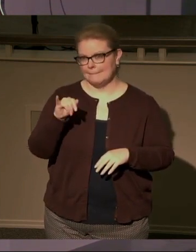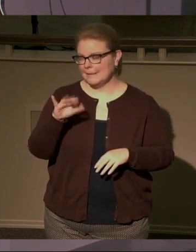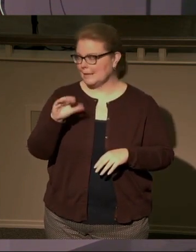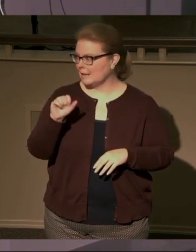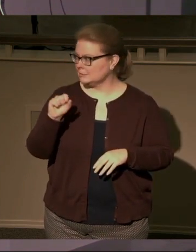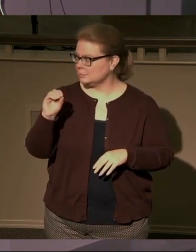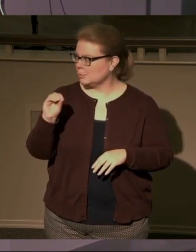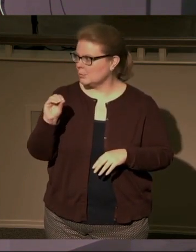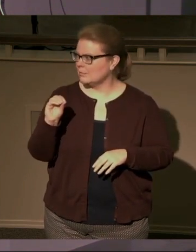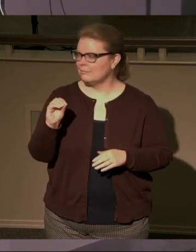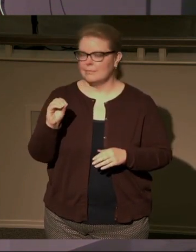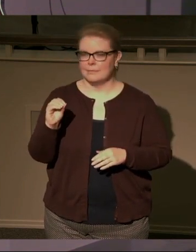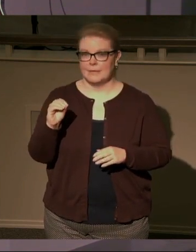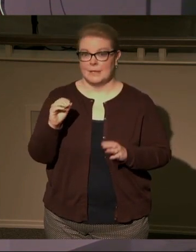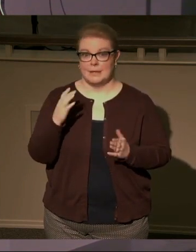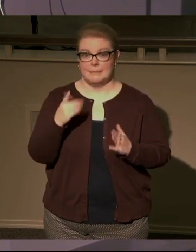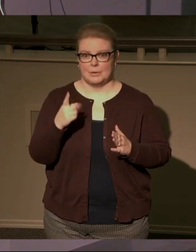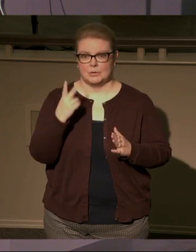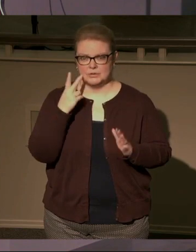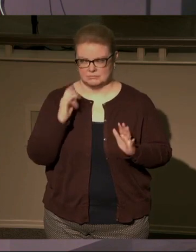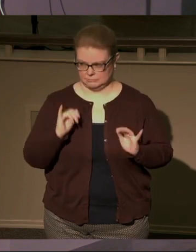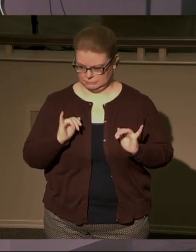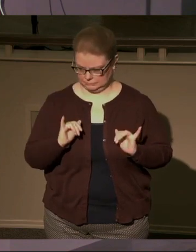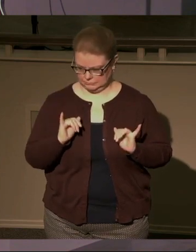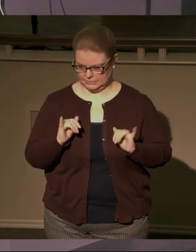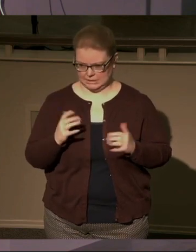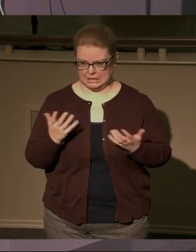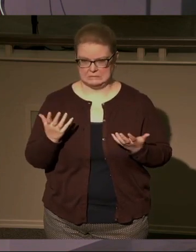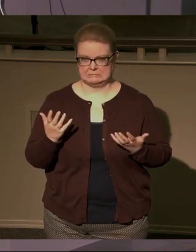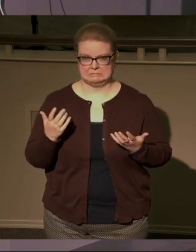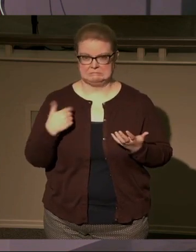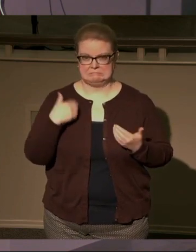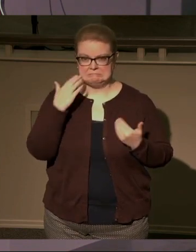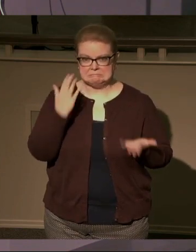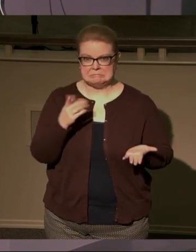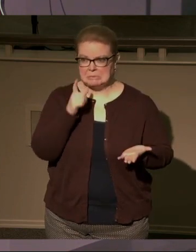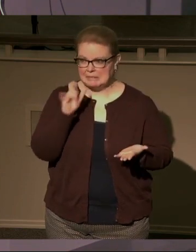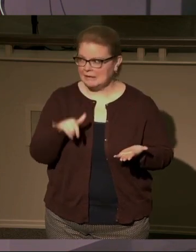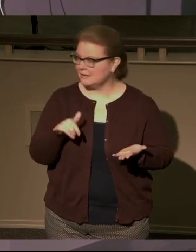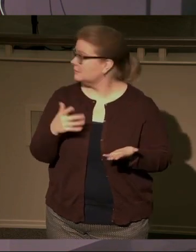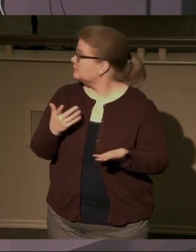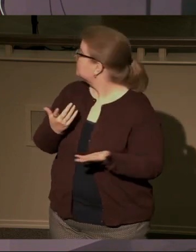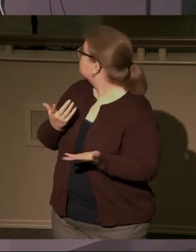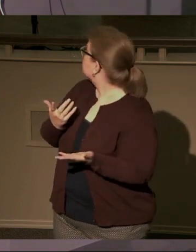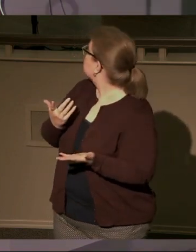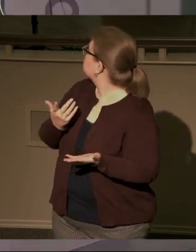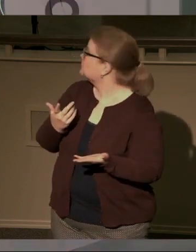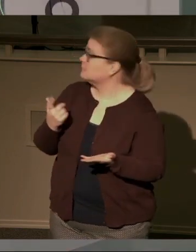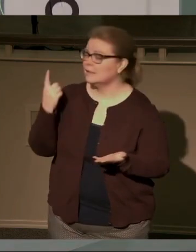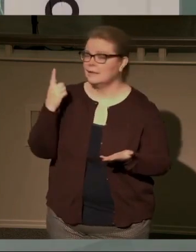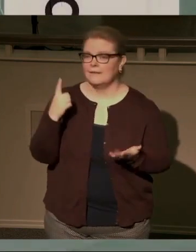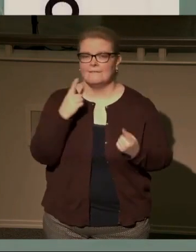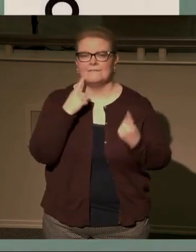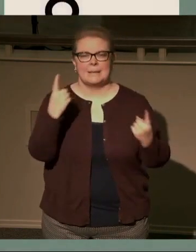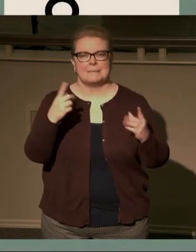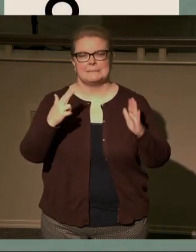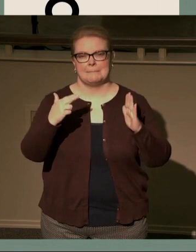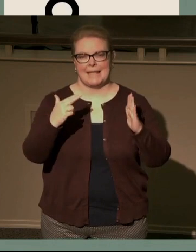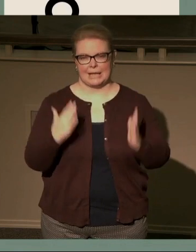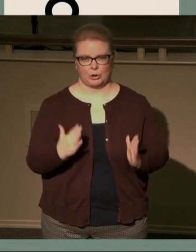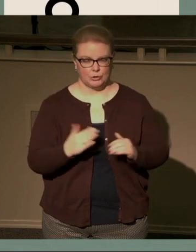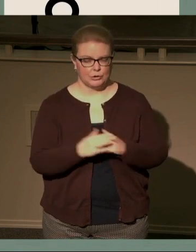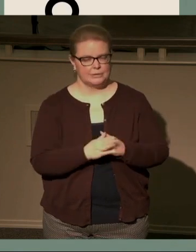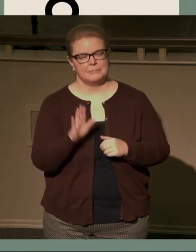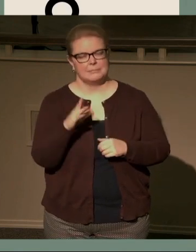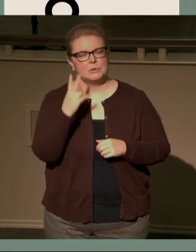we have just exceeded your knowledge capacity here with talks of a famous painter. But I want you to